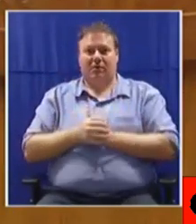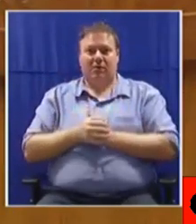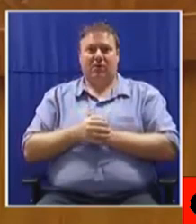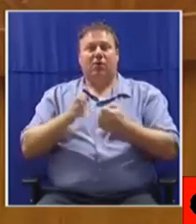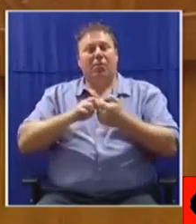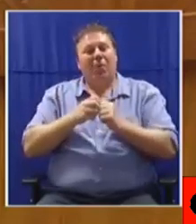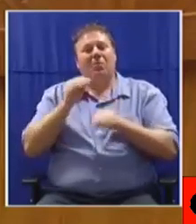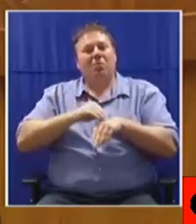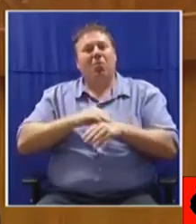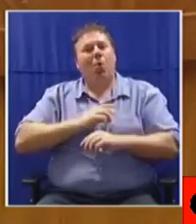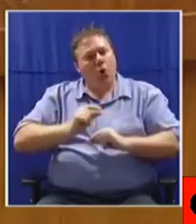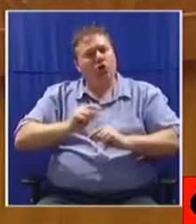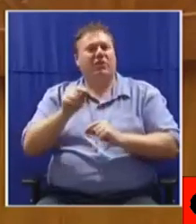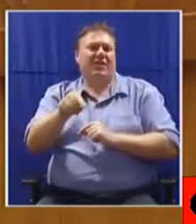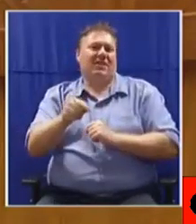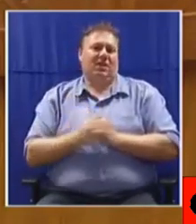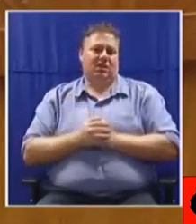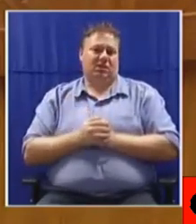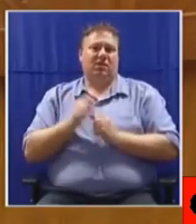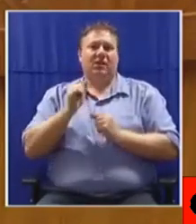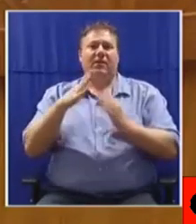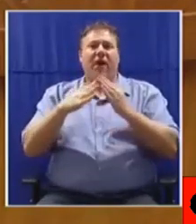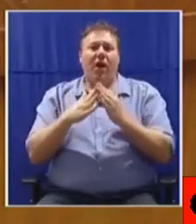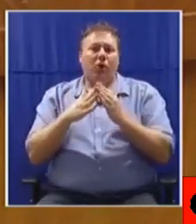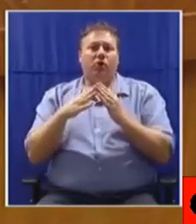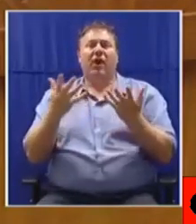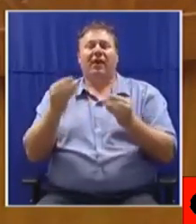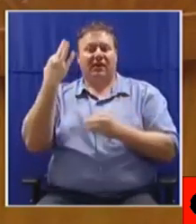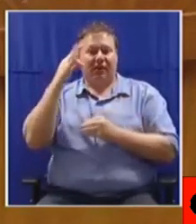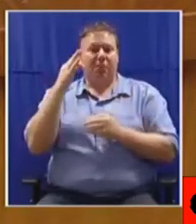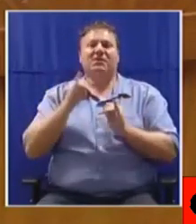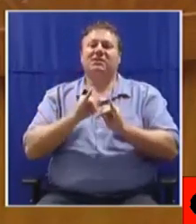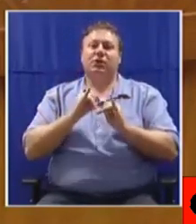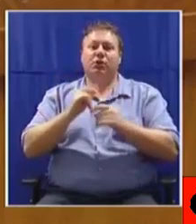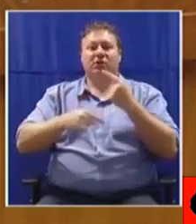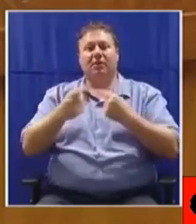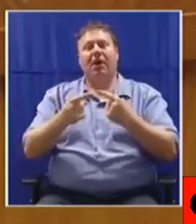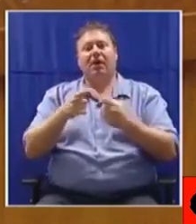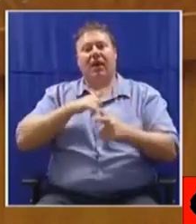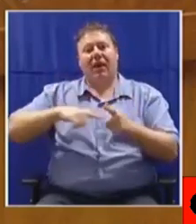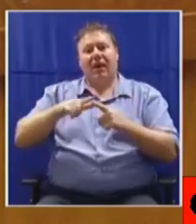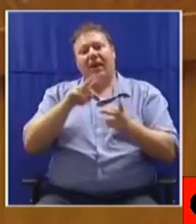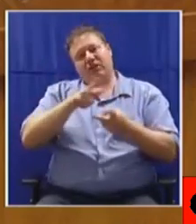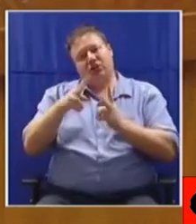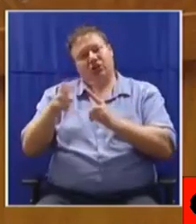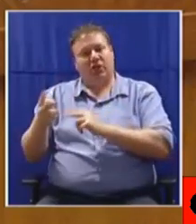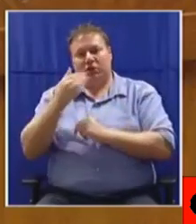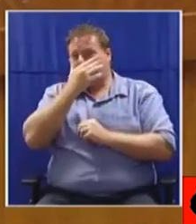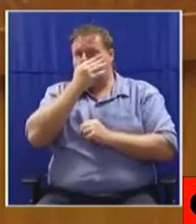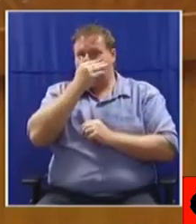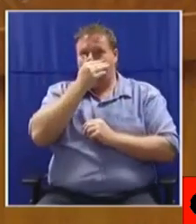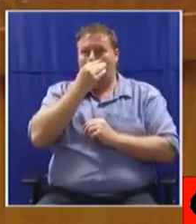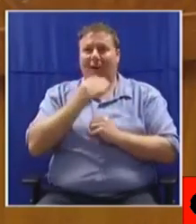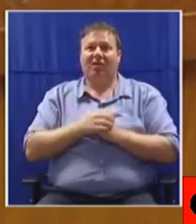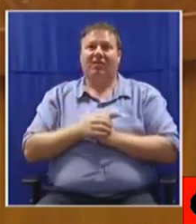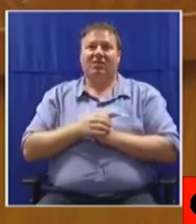that. And if this House and this government was really serious about land reform and land restitution, we